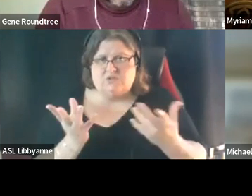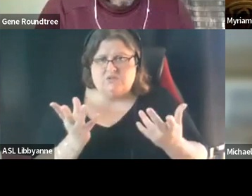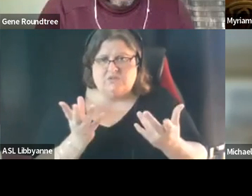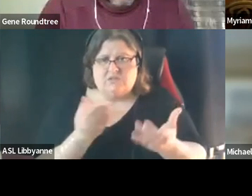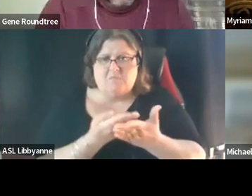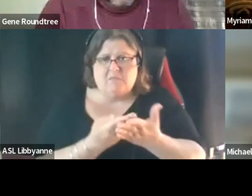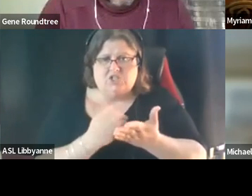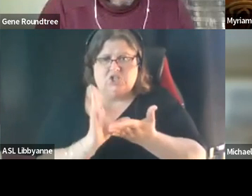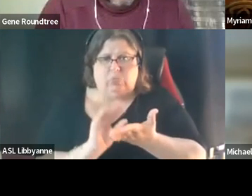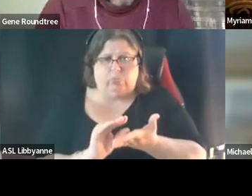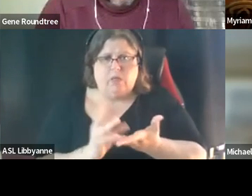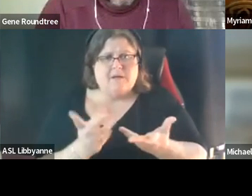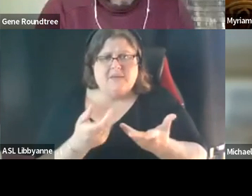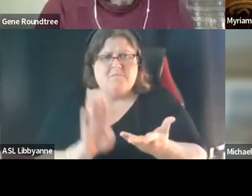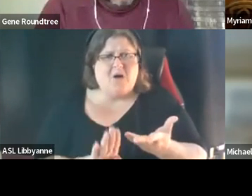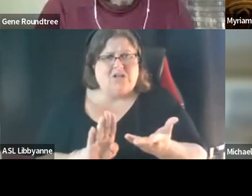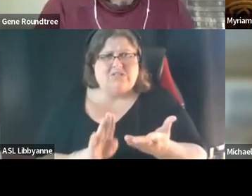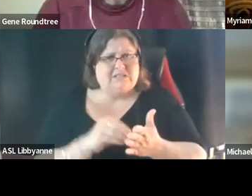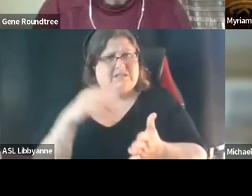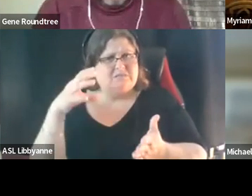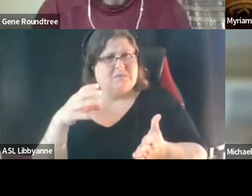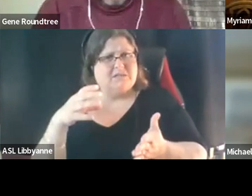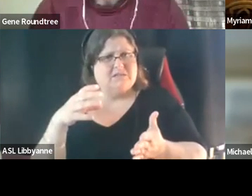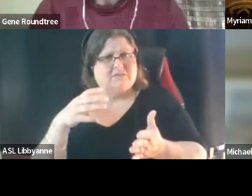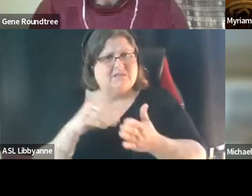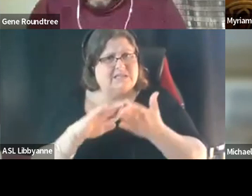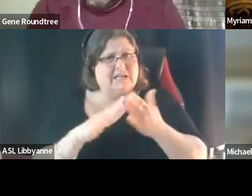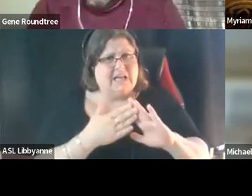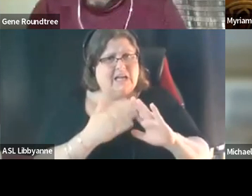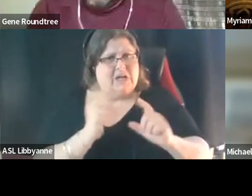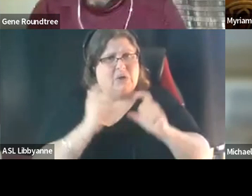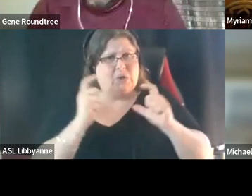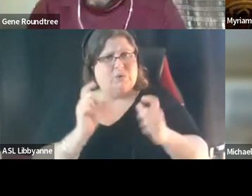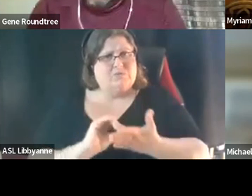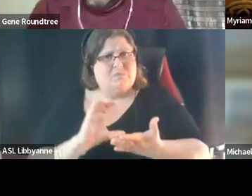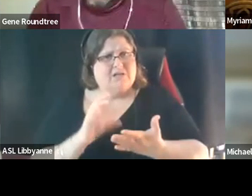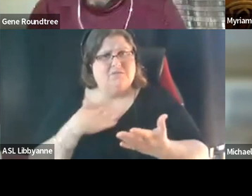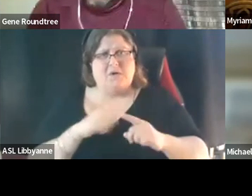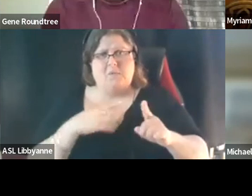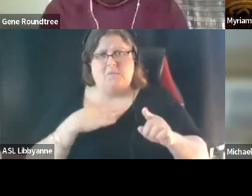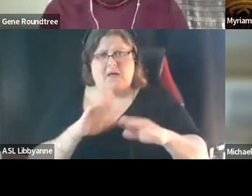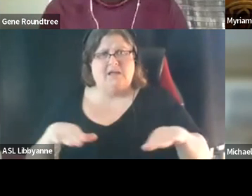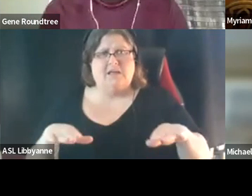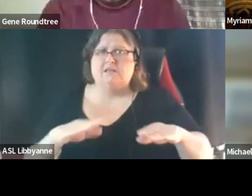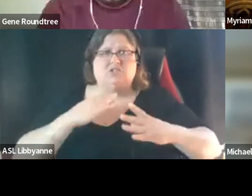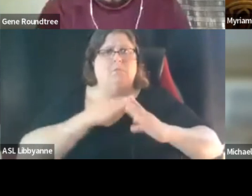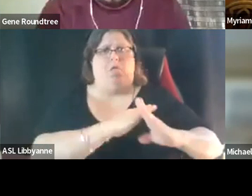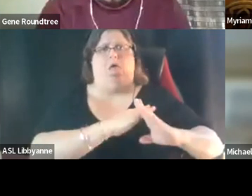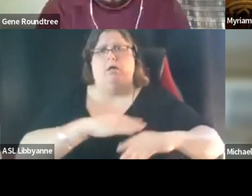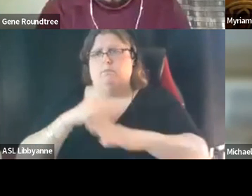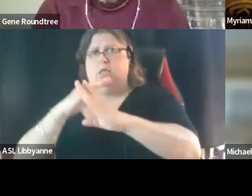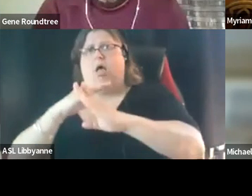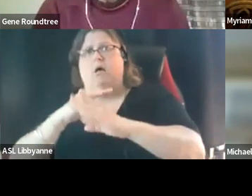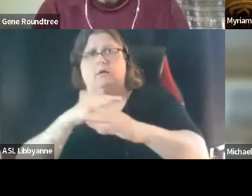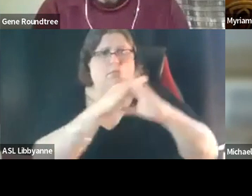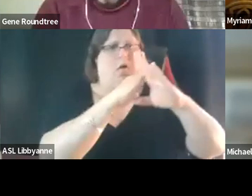Boston's a wealthy city. We have a huge budget, but my kids haven't been getting what they need, and I'm obstructed continually in trying to get what they need.